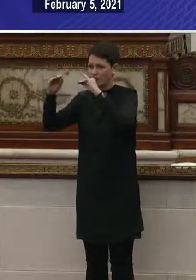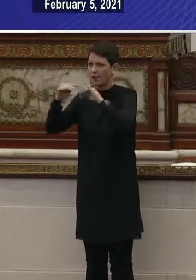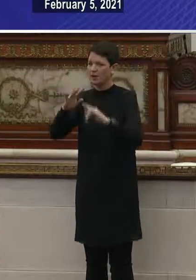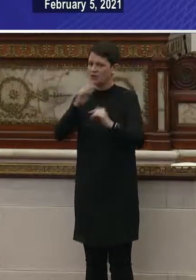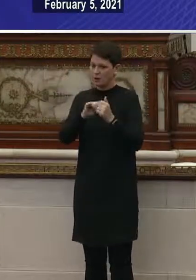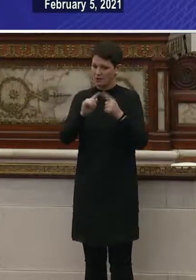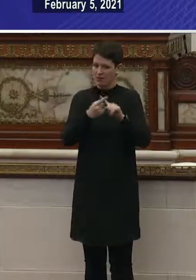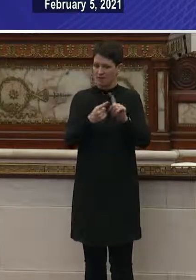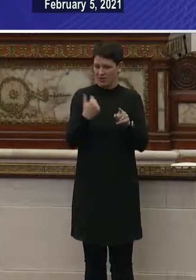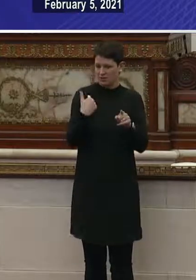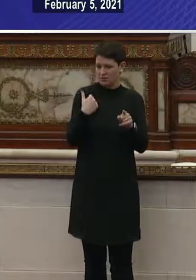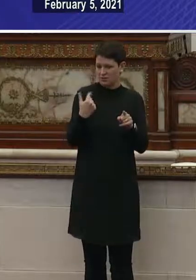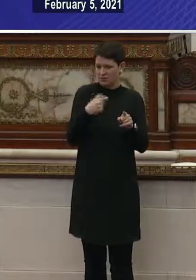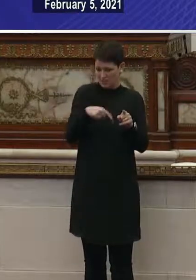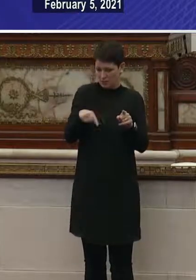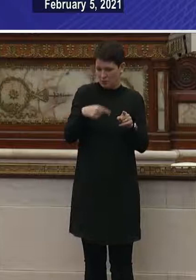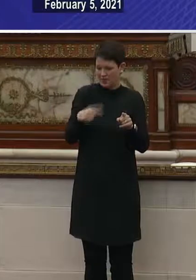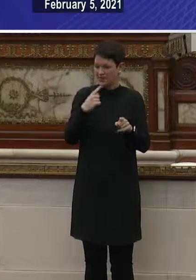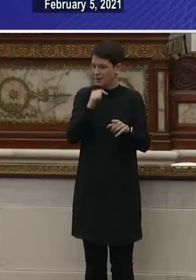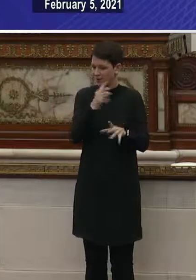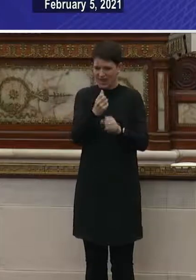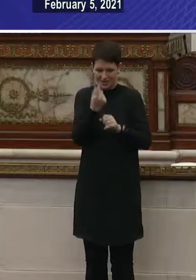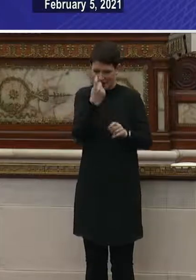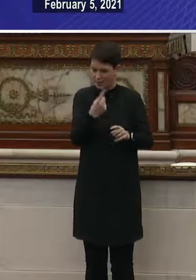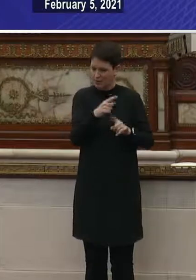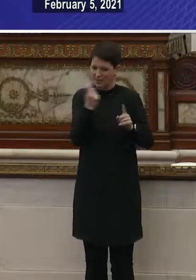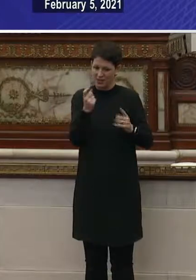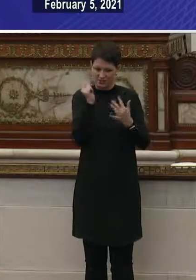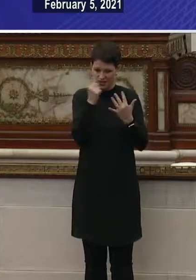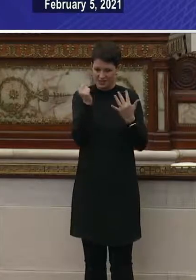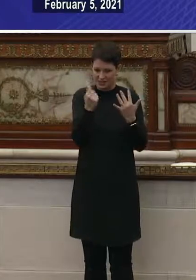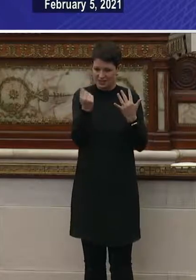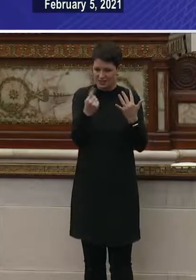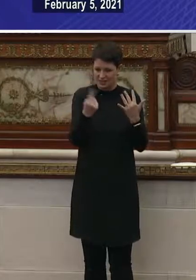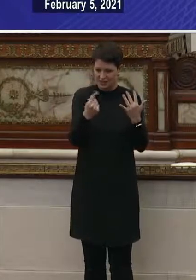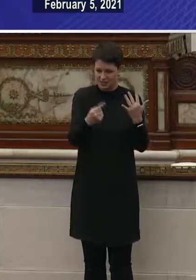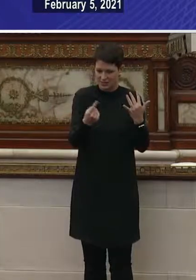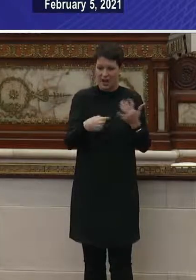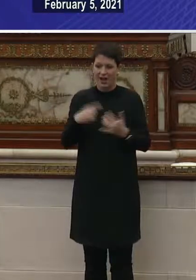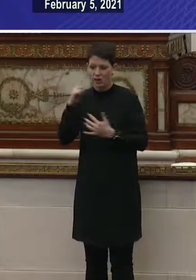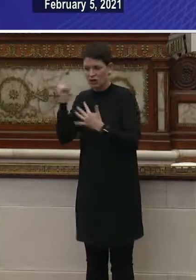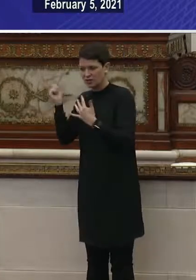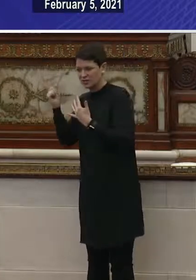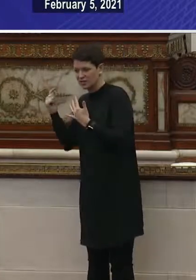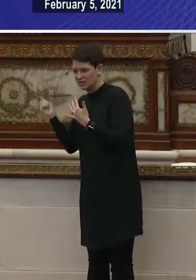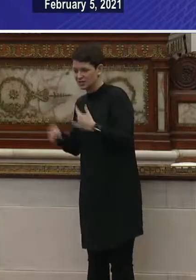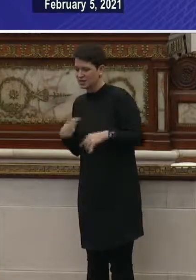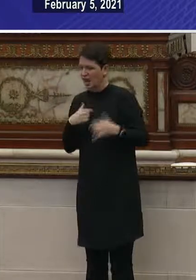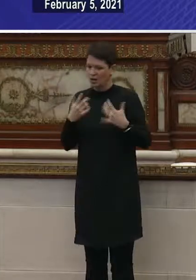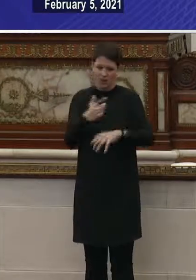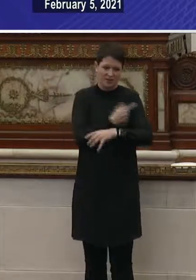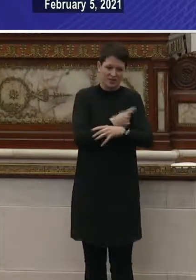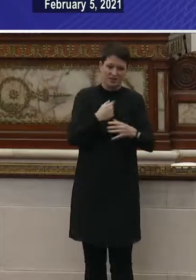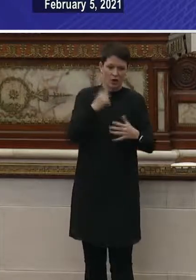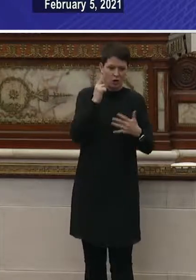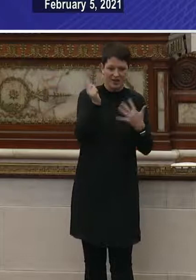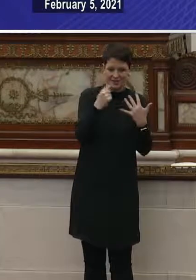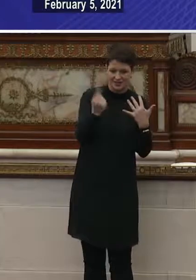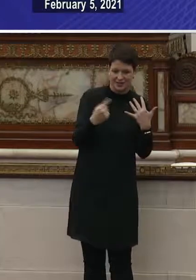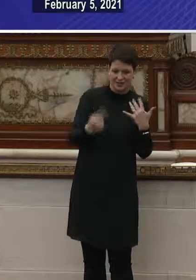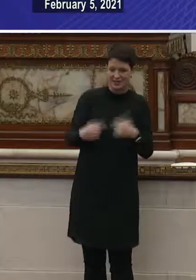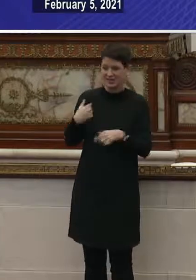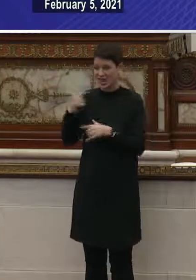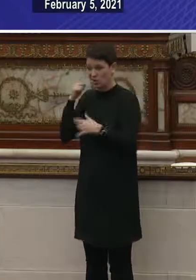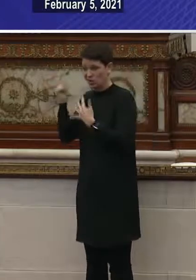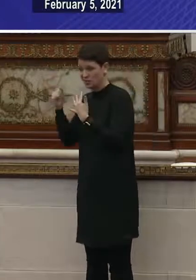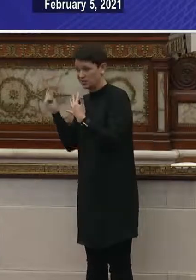friend of mine the other day who said, no, I'm not getting it because of this, that, the other thing. I heard this and I heard that and I heard it's got this in it and I heard it's got that